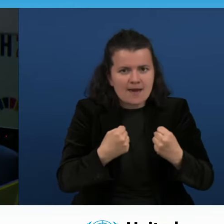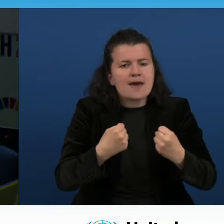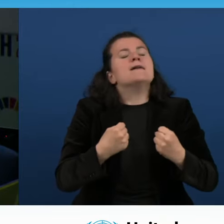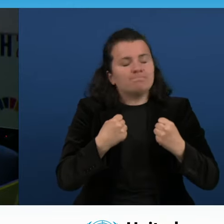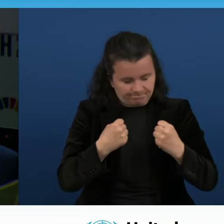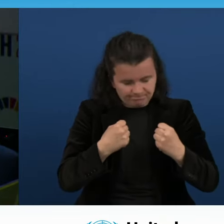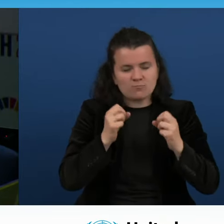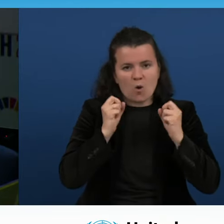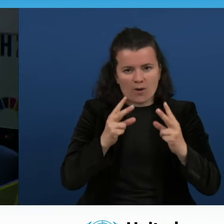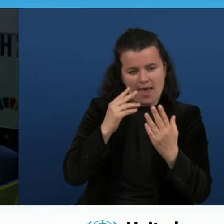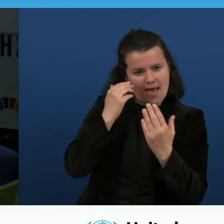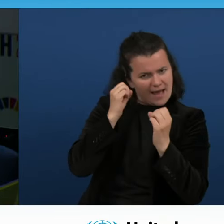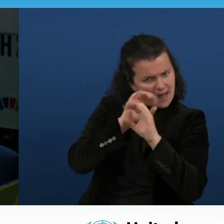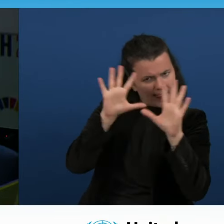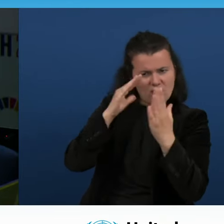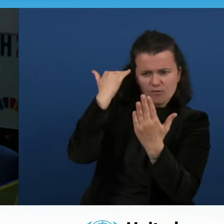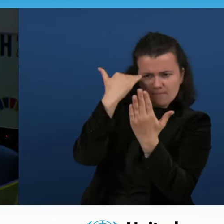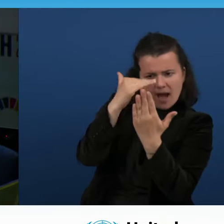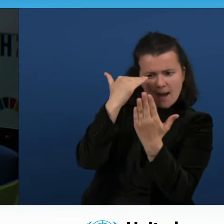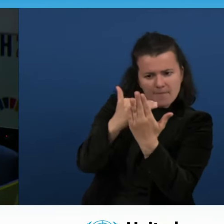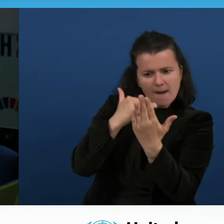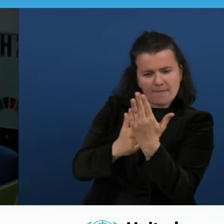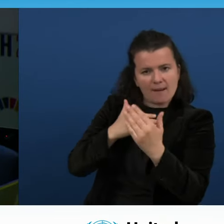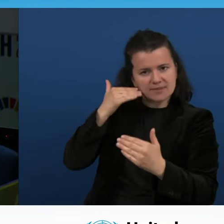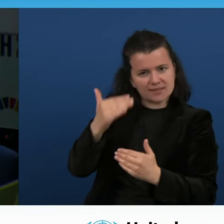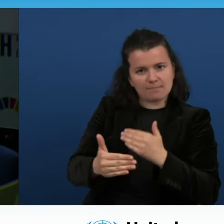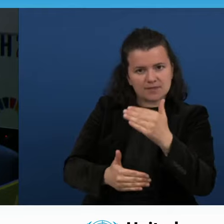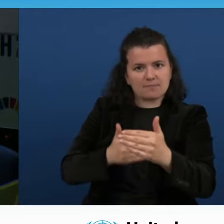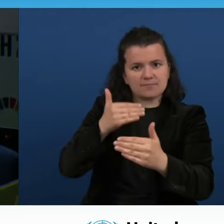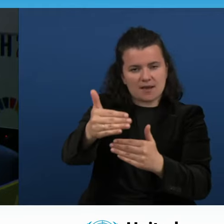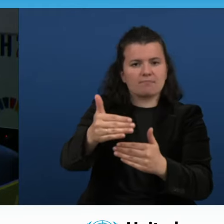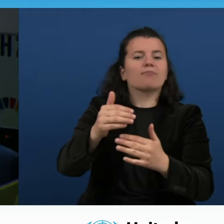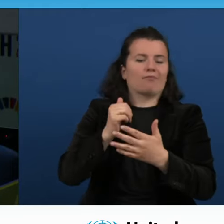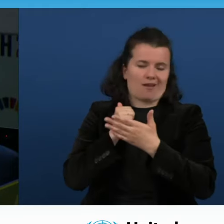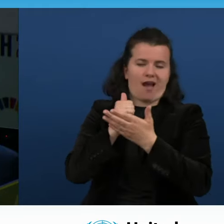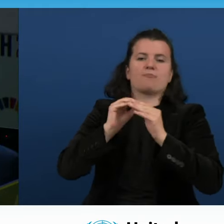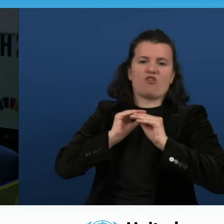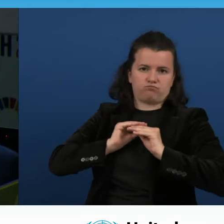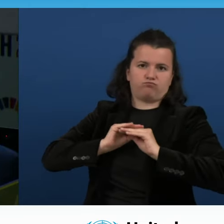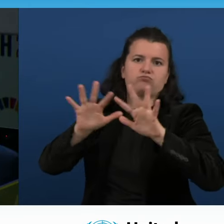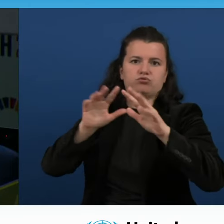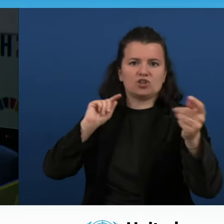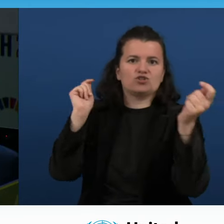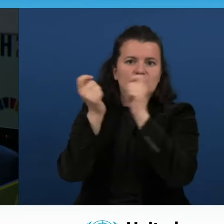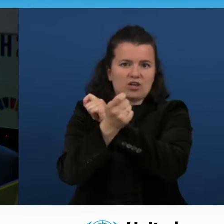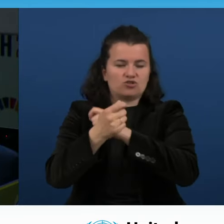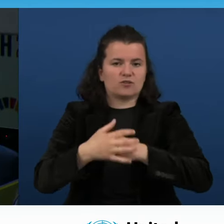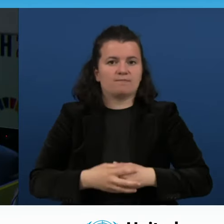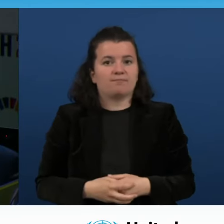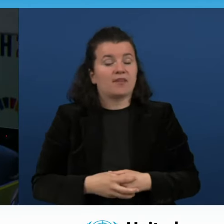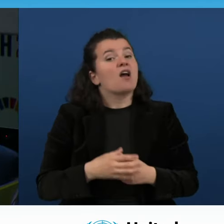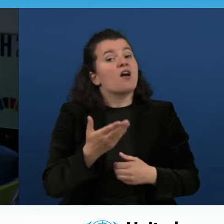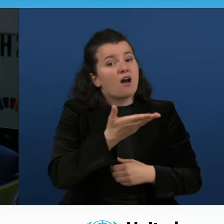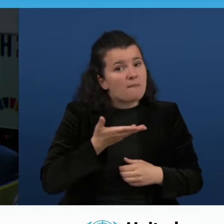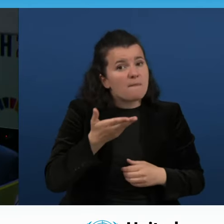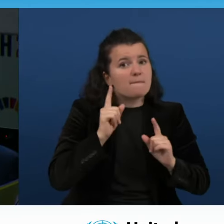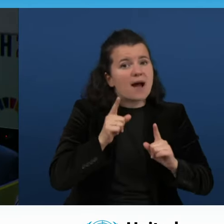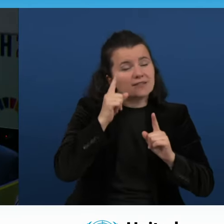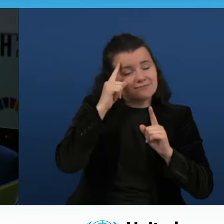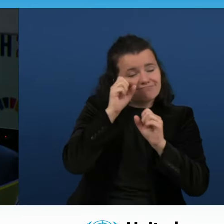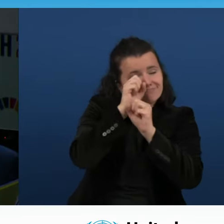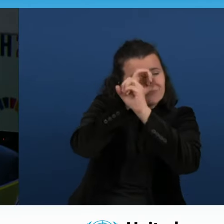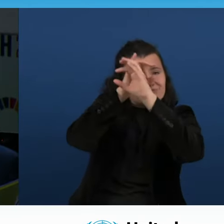fuel revolutions, and it's our commitment to learning, to fostering connections, and to persistent action that allows